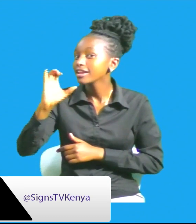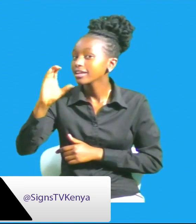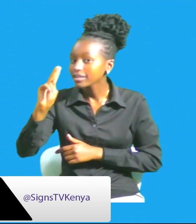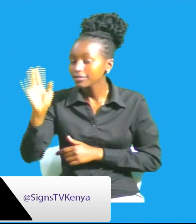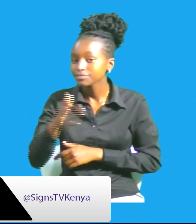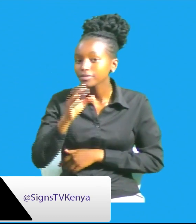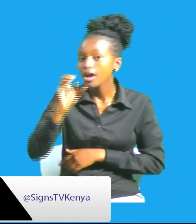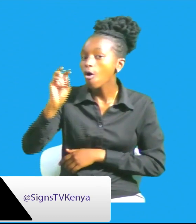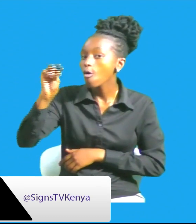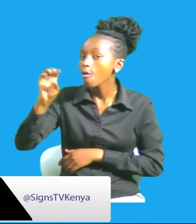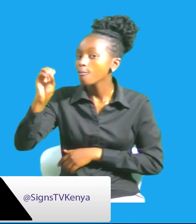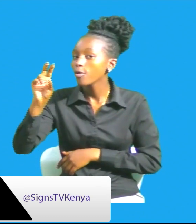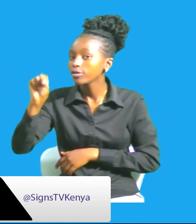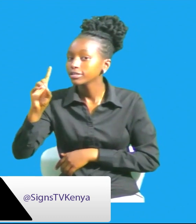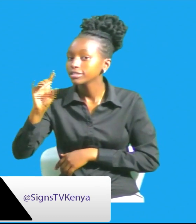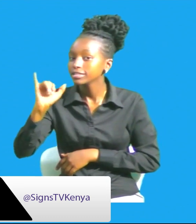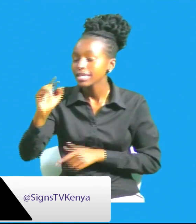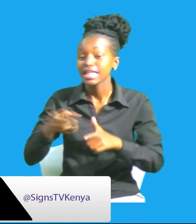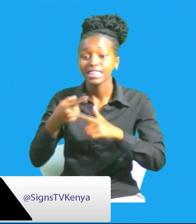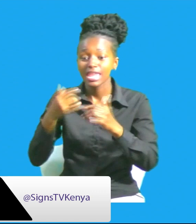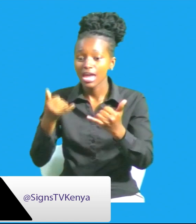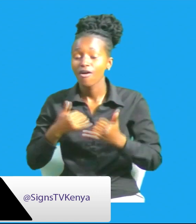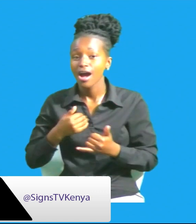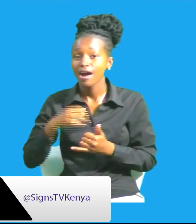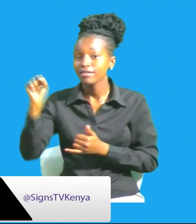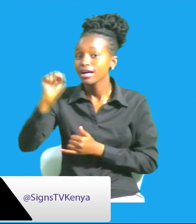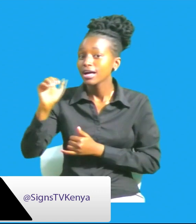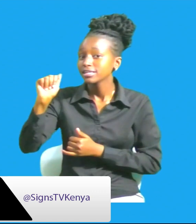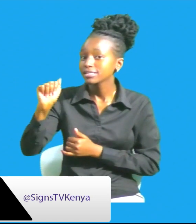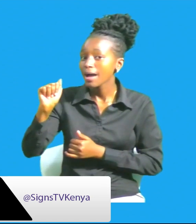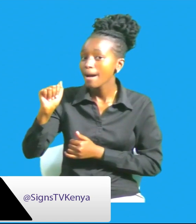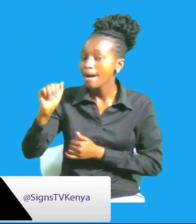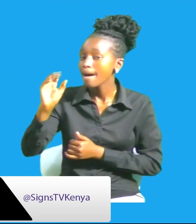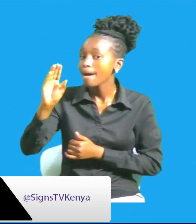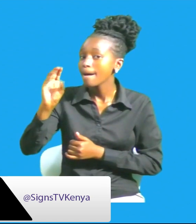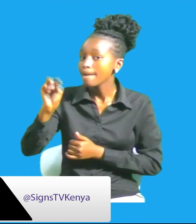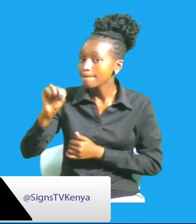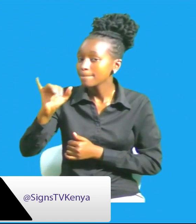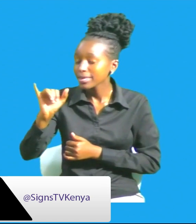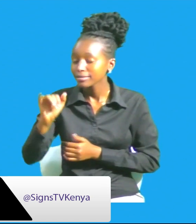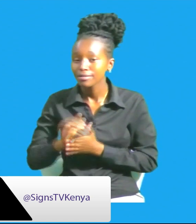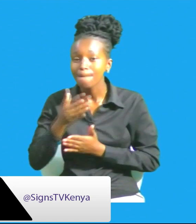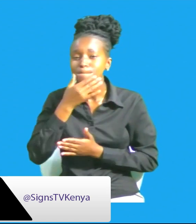have samidoh who is wearing them and flaunting them like it's petty cash,